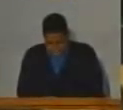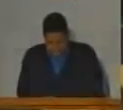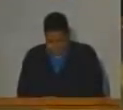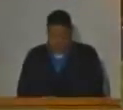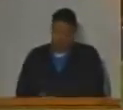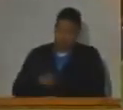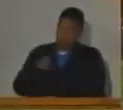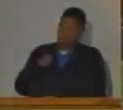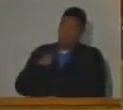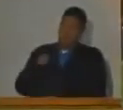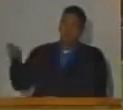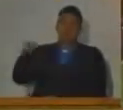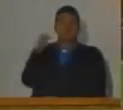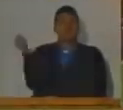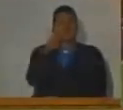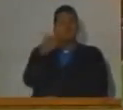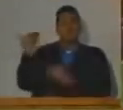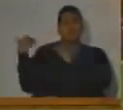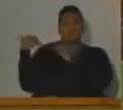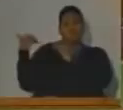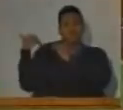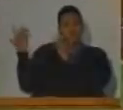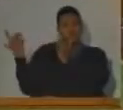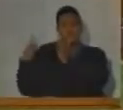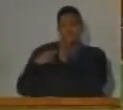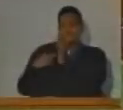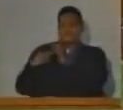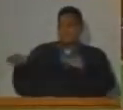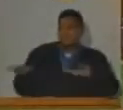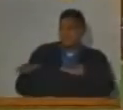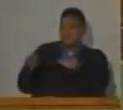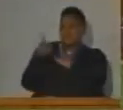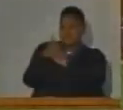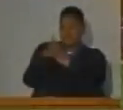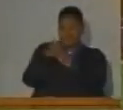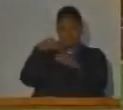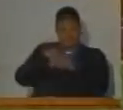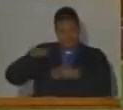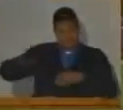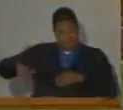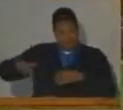You have an obligation to conduct yourselves both inside this